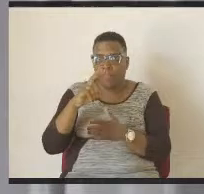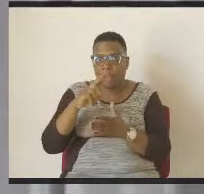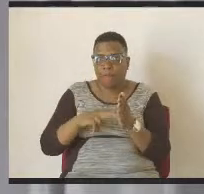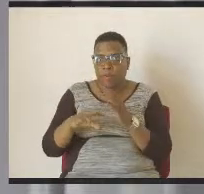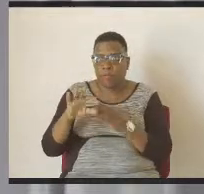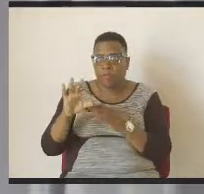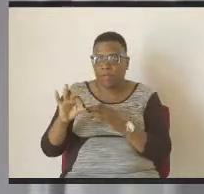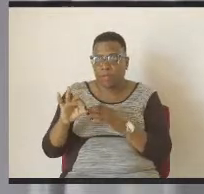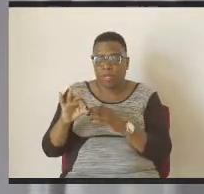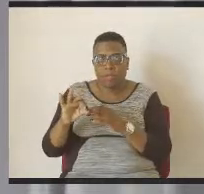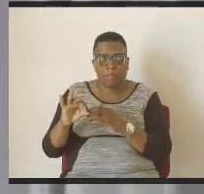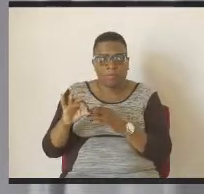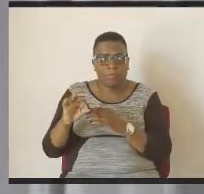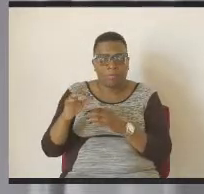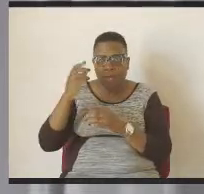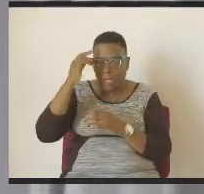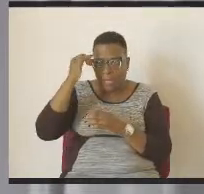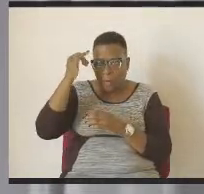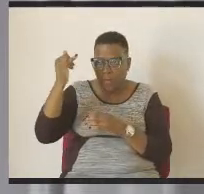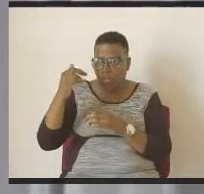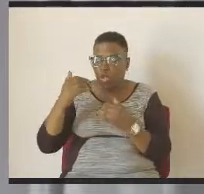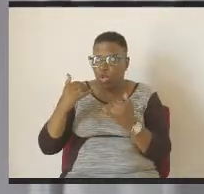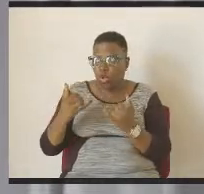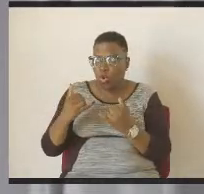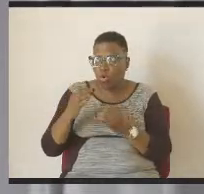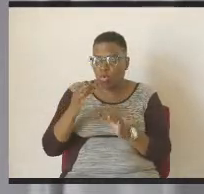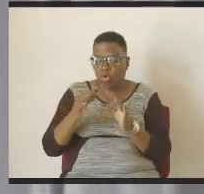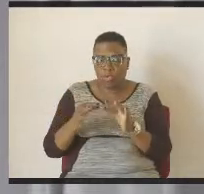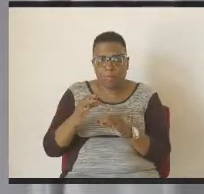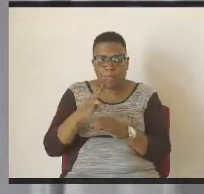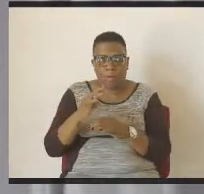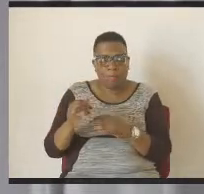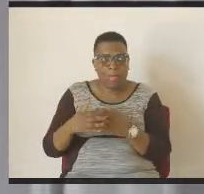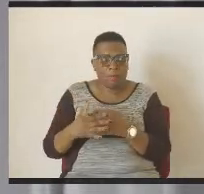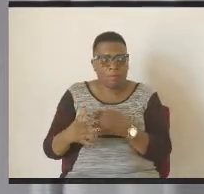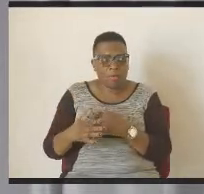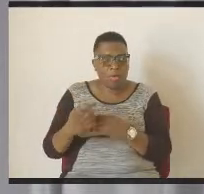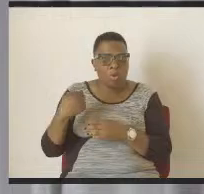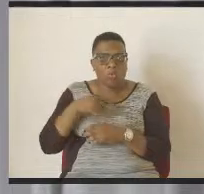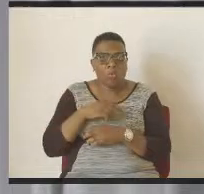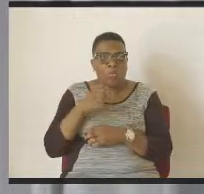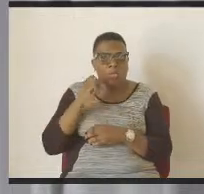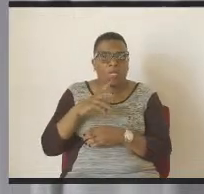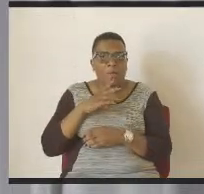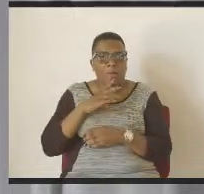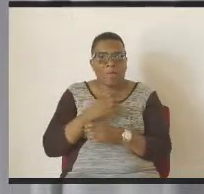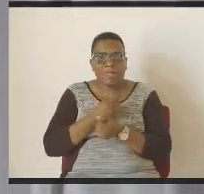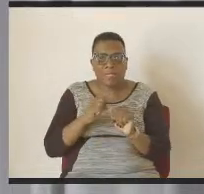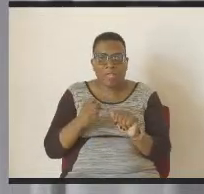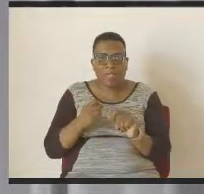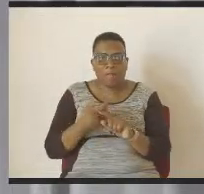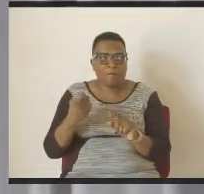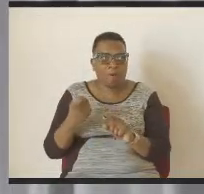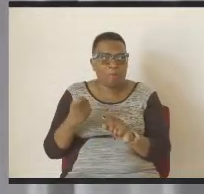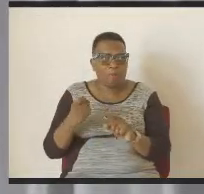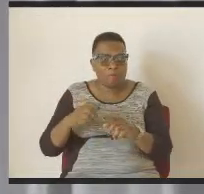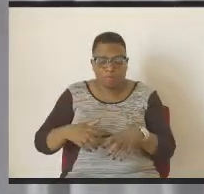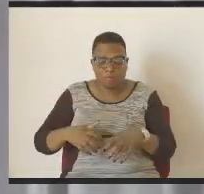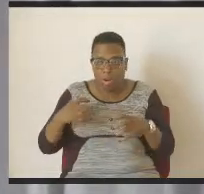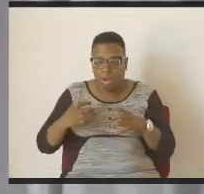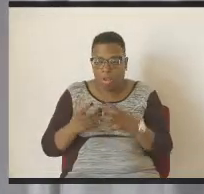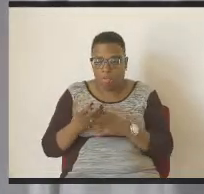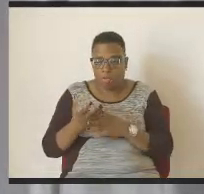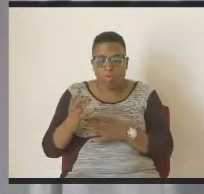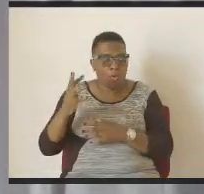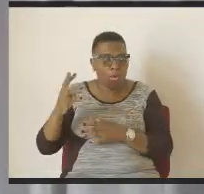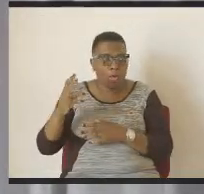now justified by his blood. We shall be saved from wrath through him. And we look